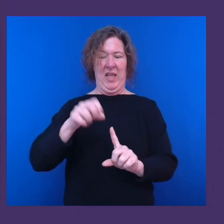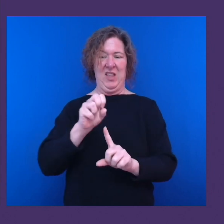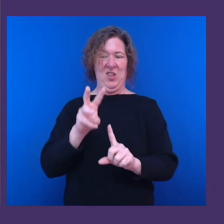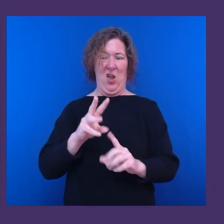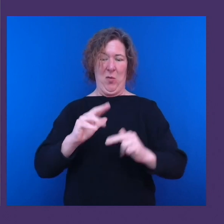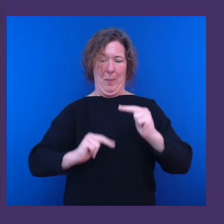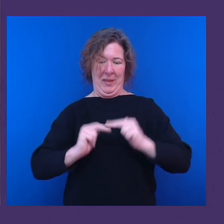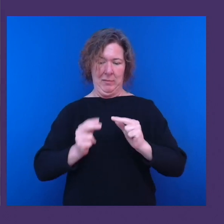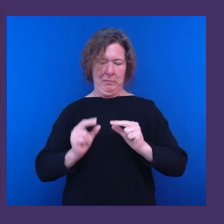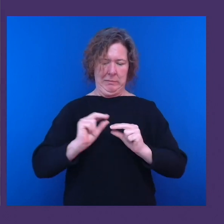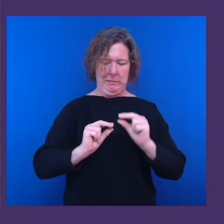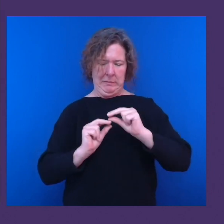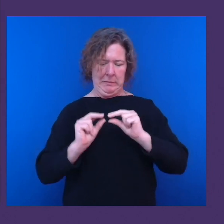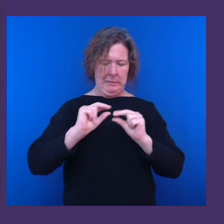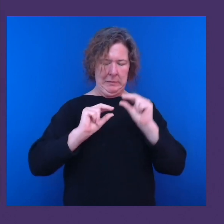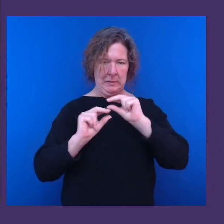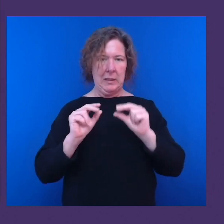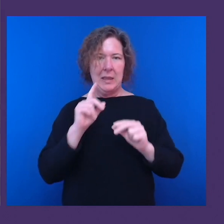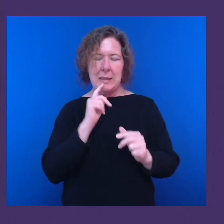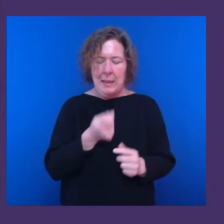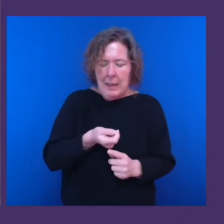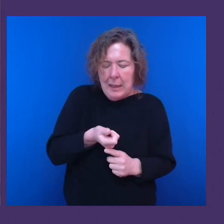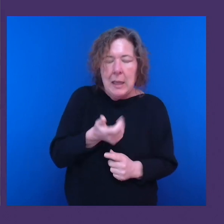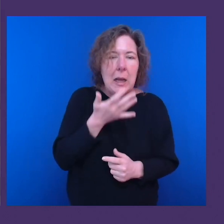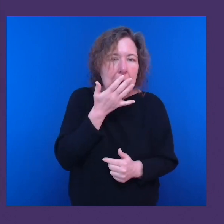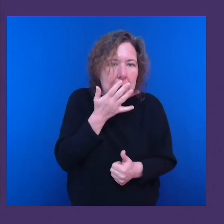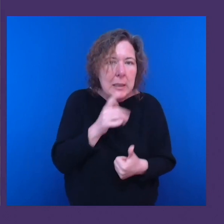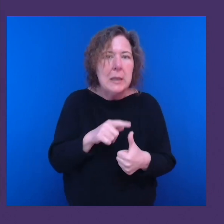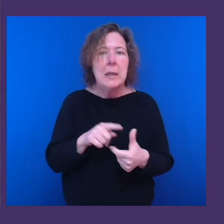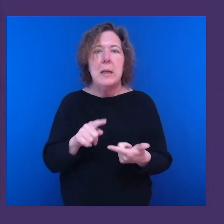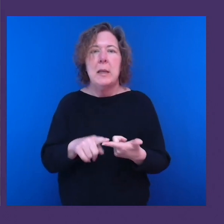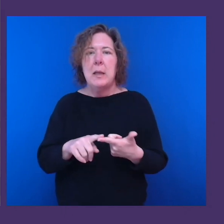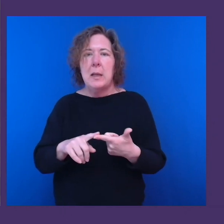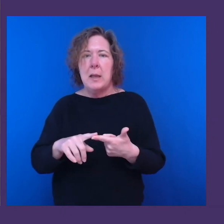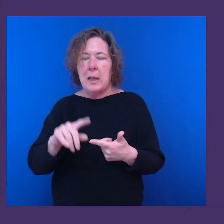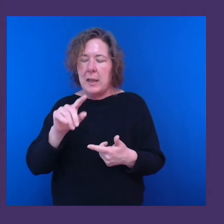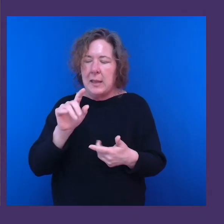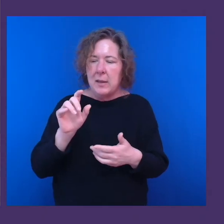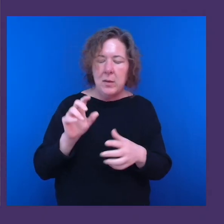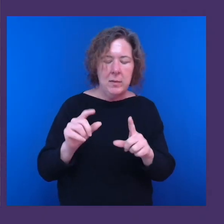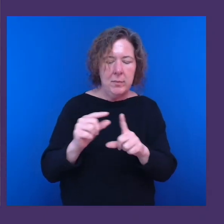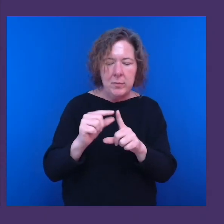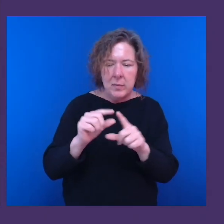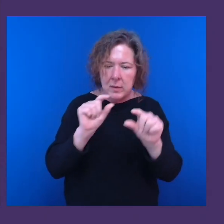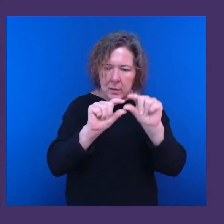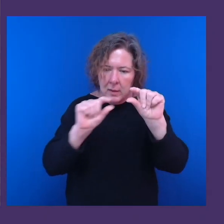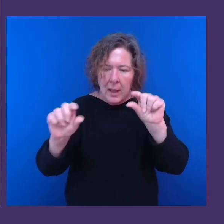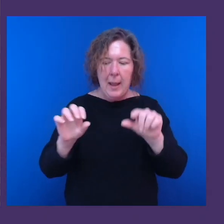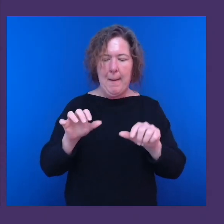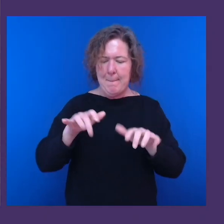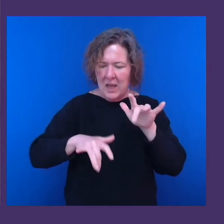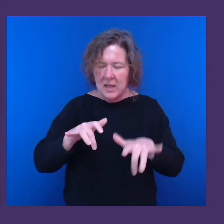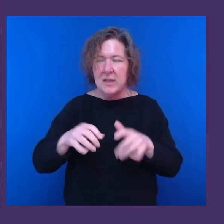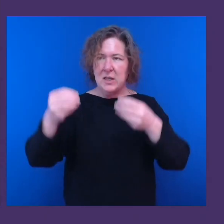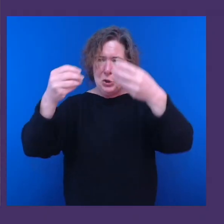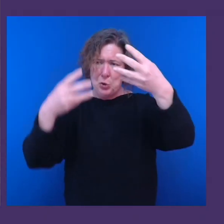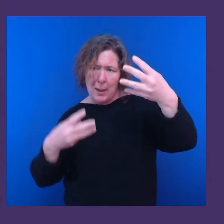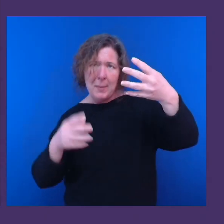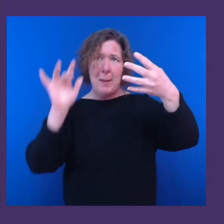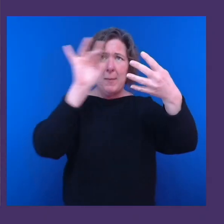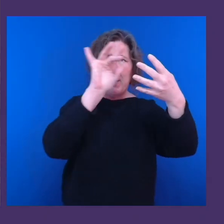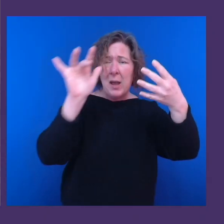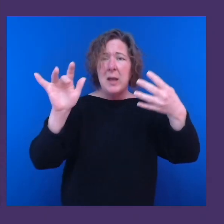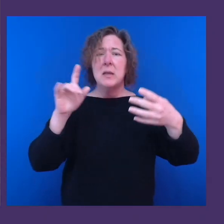specifically things as granular as color and typography, and buttons and drop downs, up to more